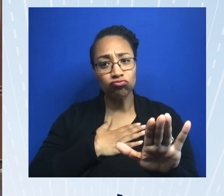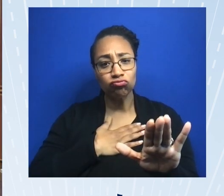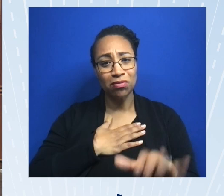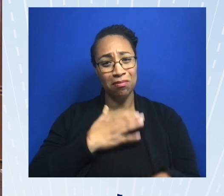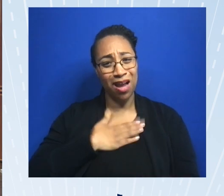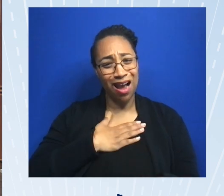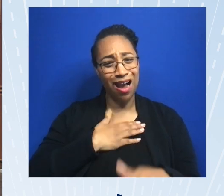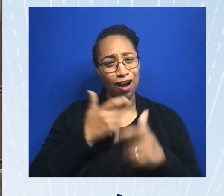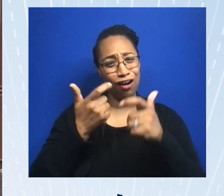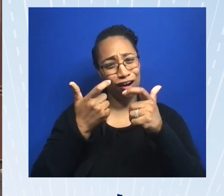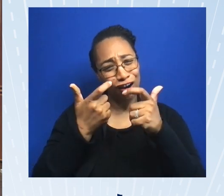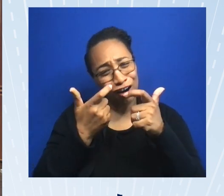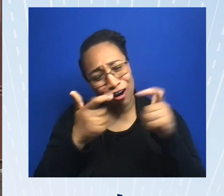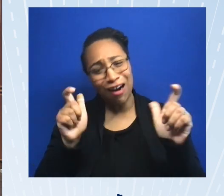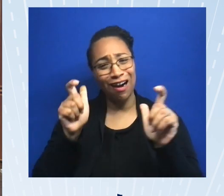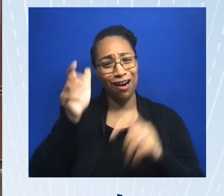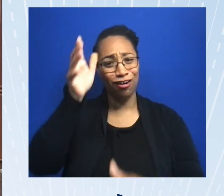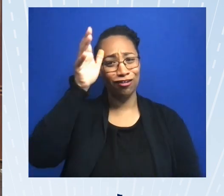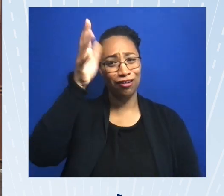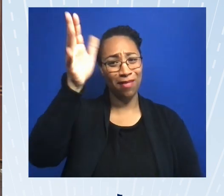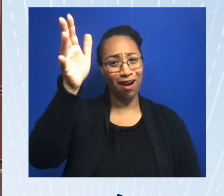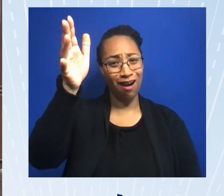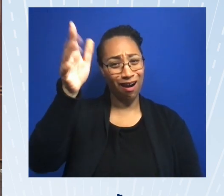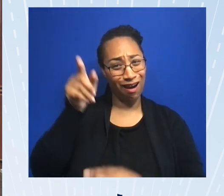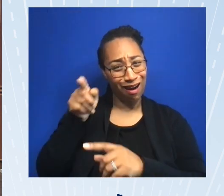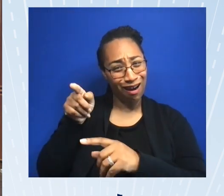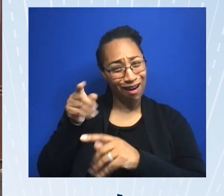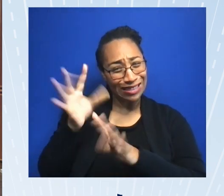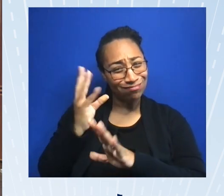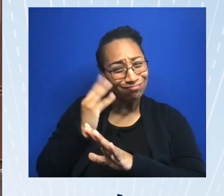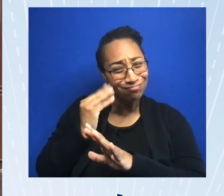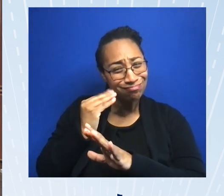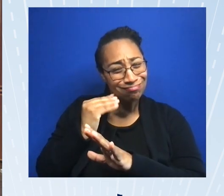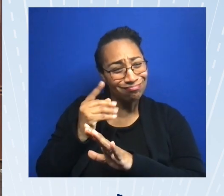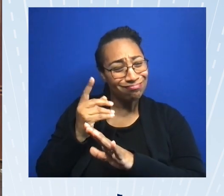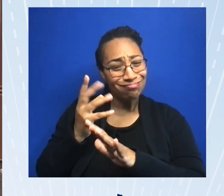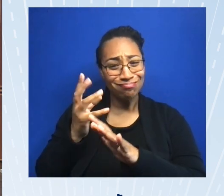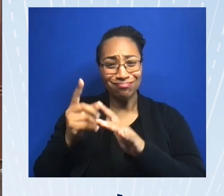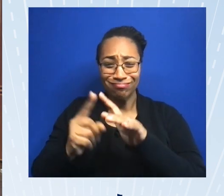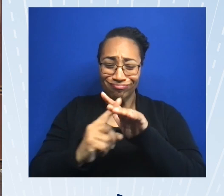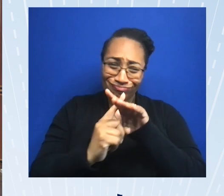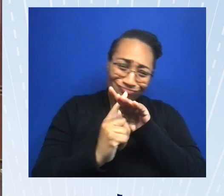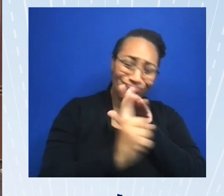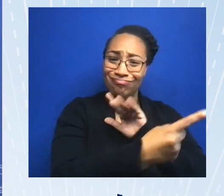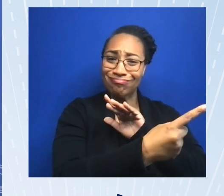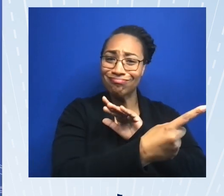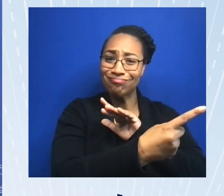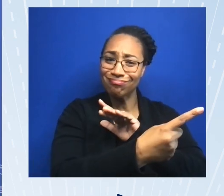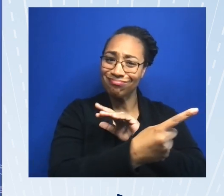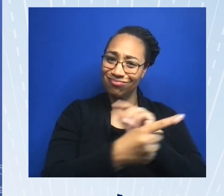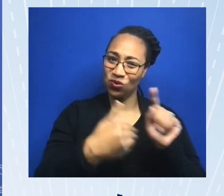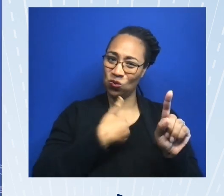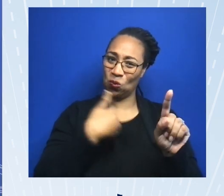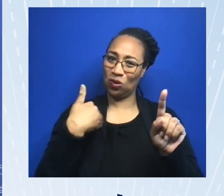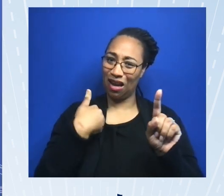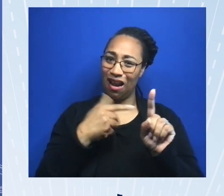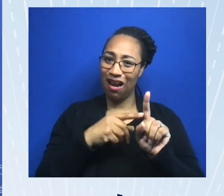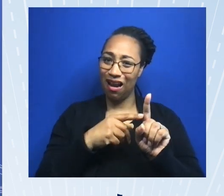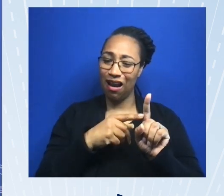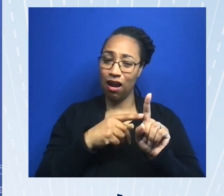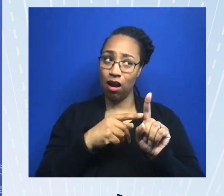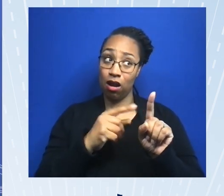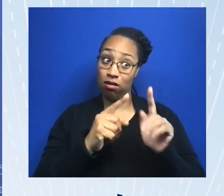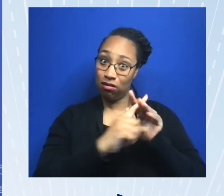I got to see the home of where my family once resided before fleeing to the United States. And while they were lucky